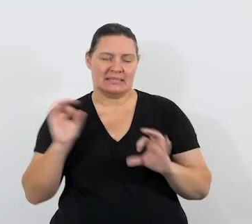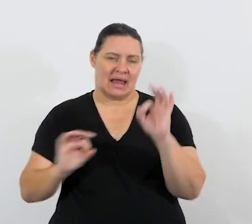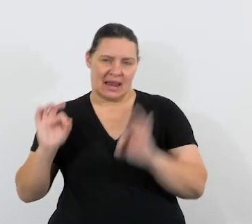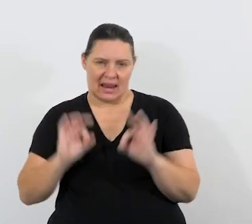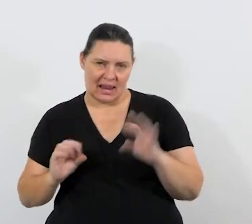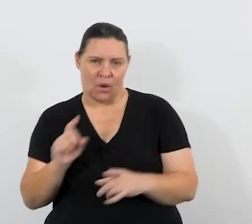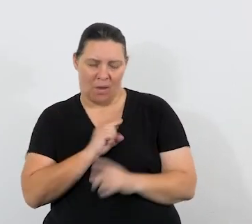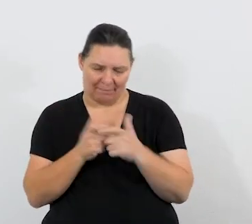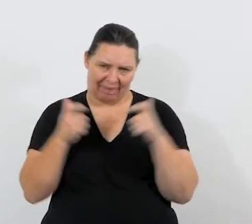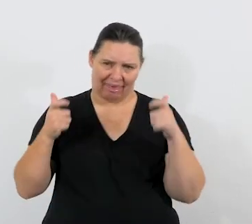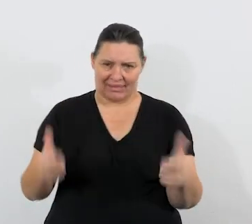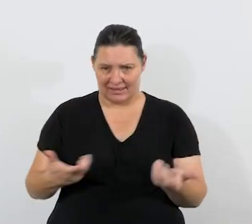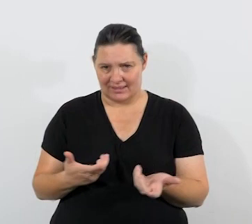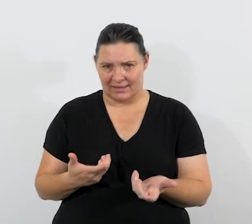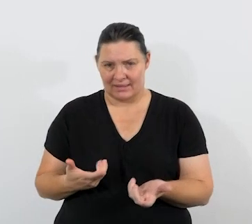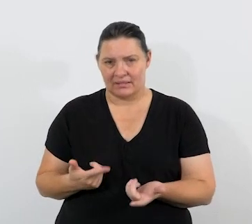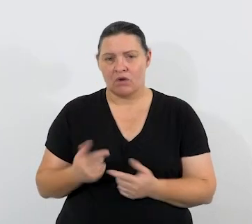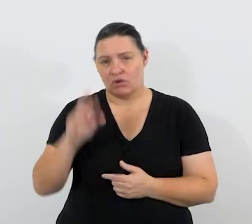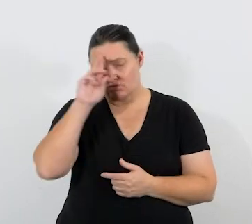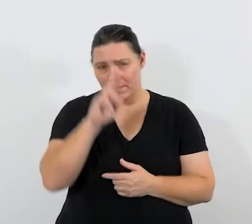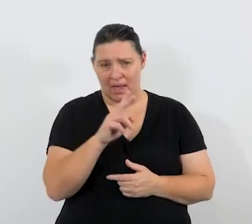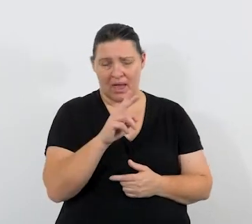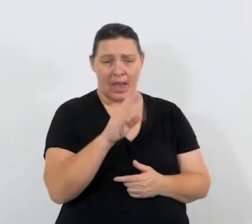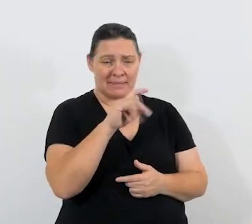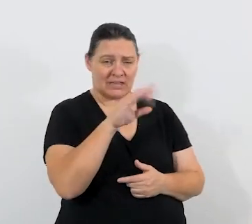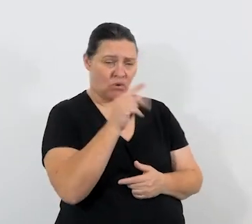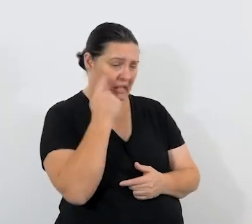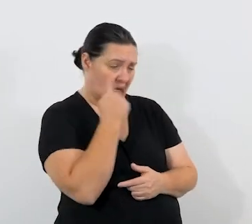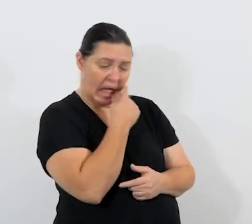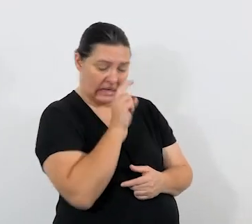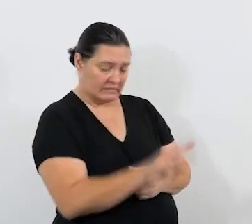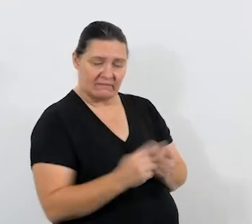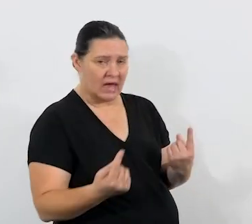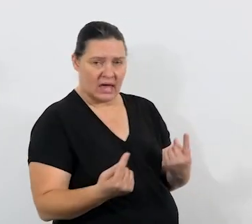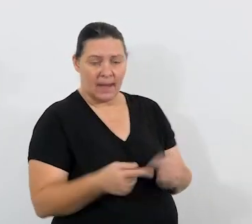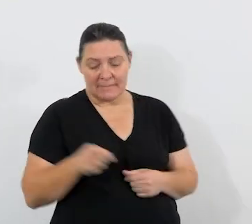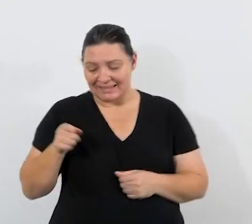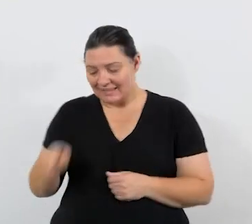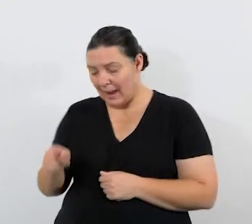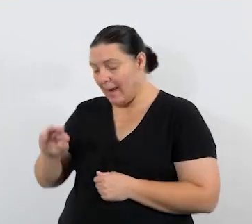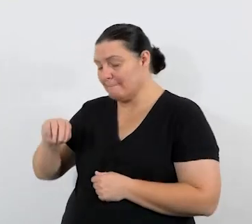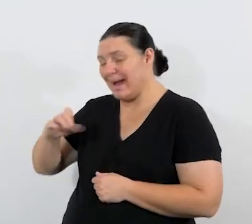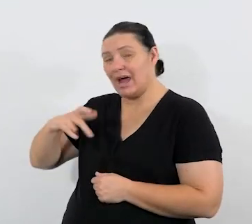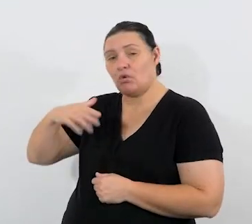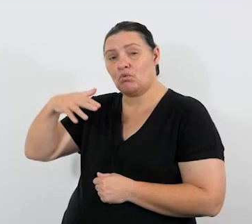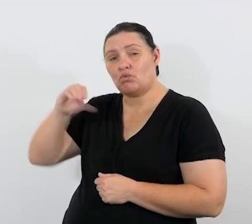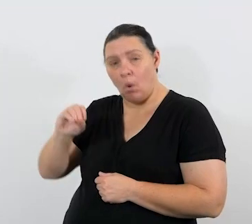cells, obviously because they are big. Remember, bacteria cannot be seen with our naked eyes. But when we are speaking